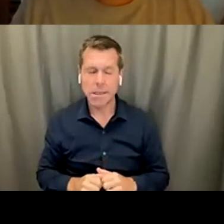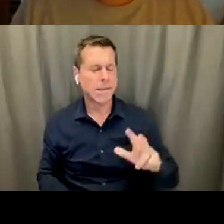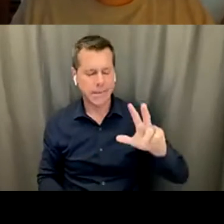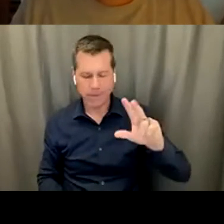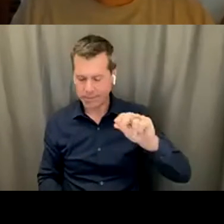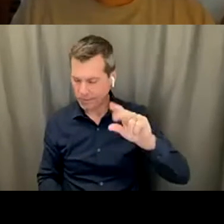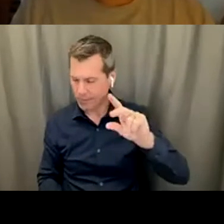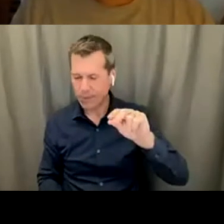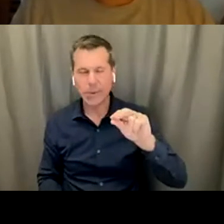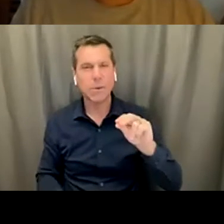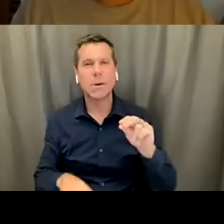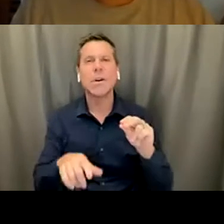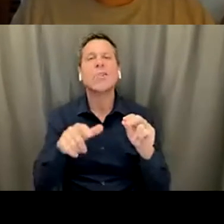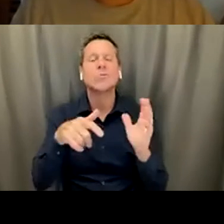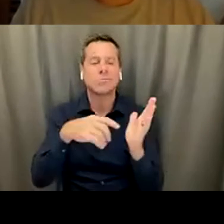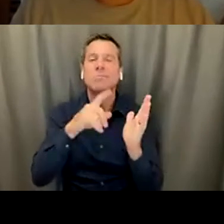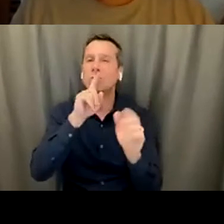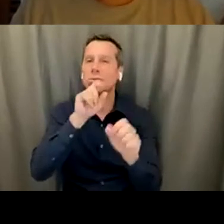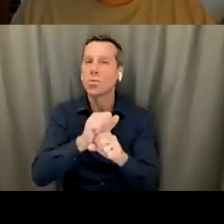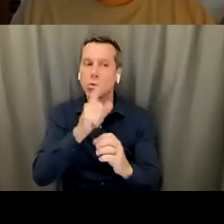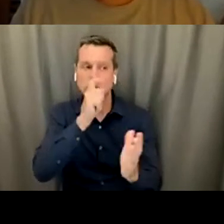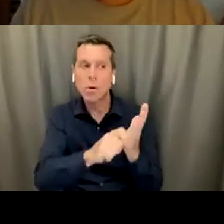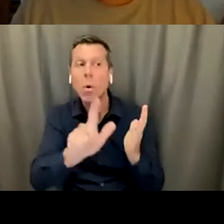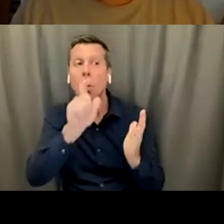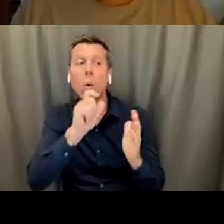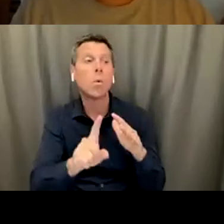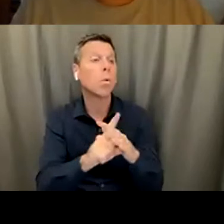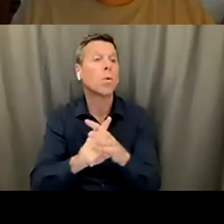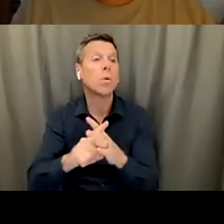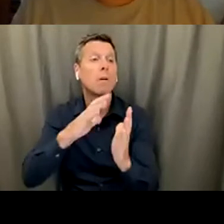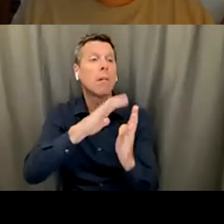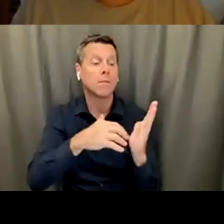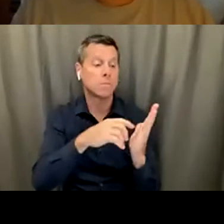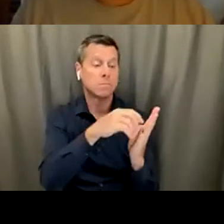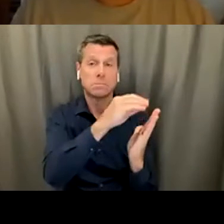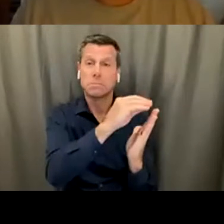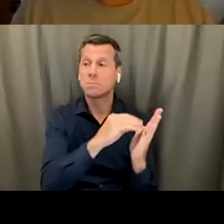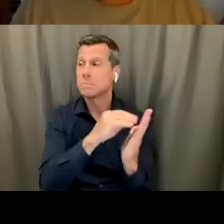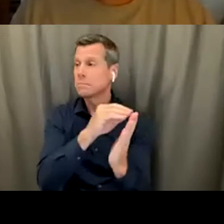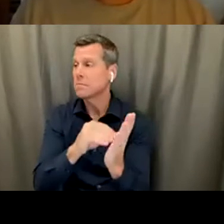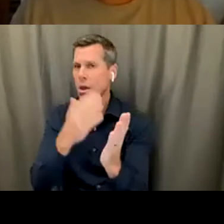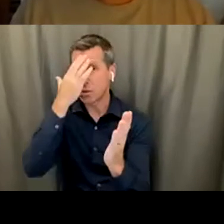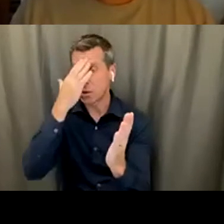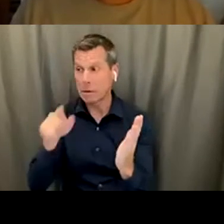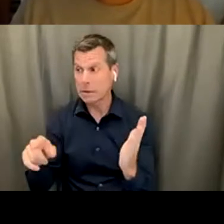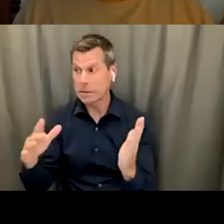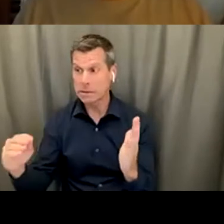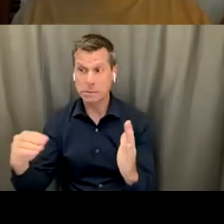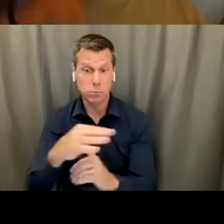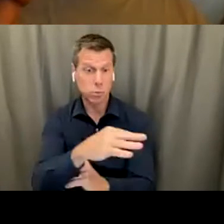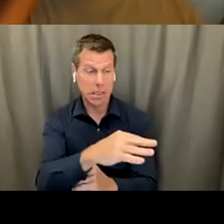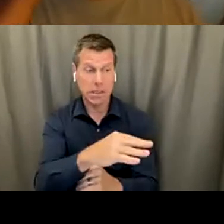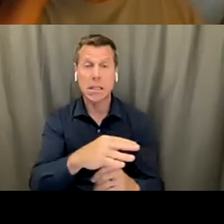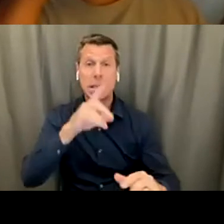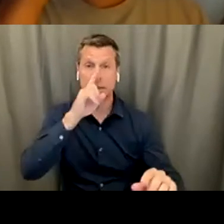attendance so that we know who's been in your class. But the people that would need to be notified of a quarantine requirement would be those